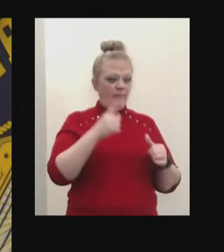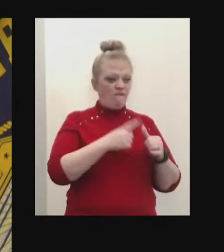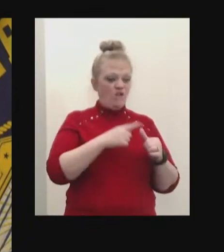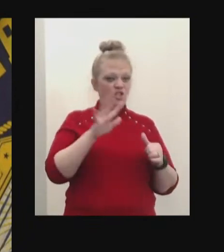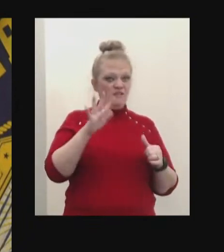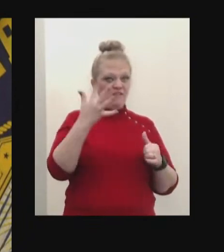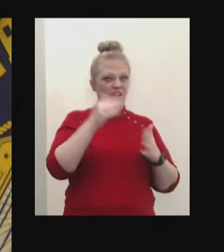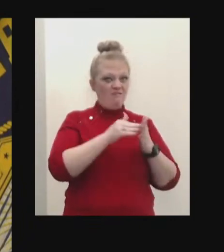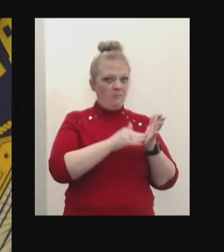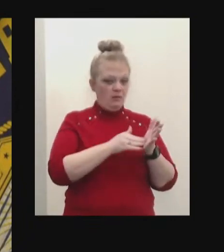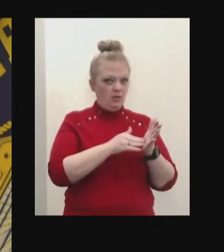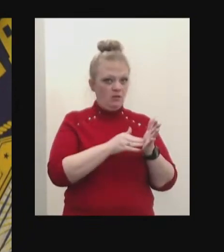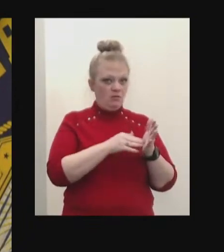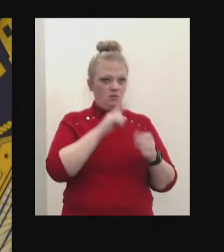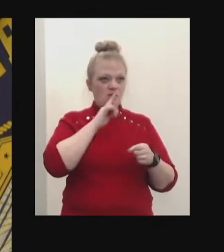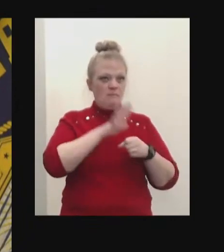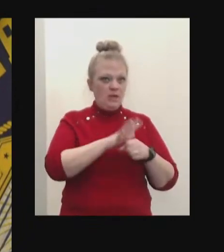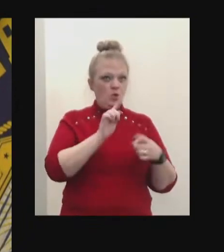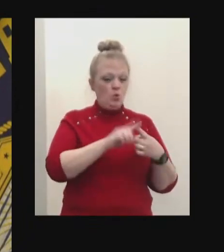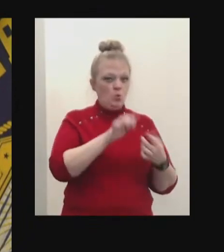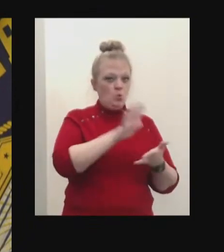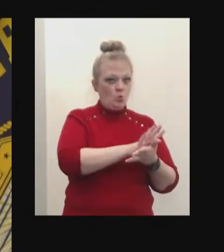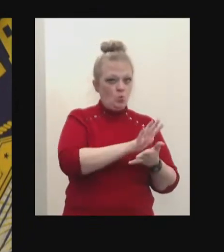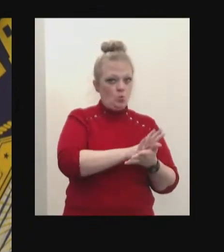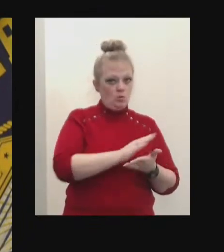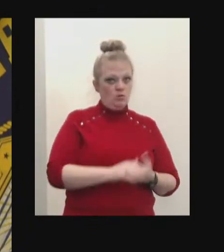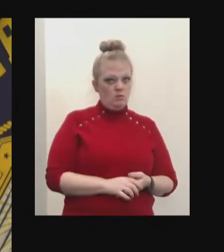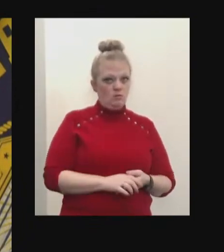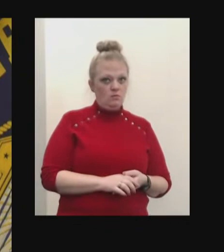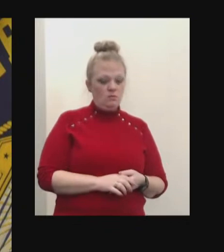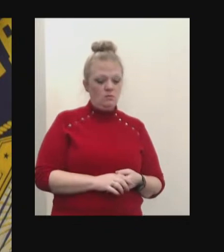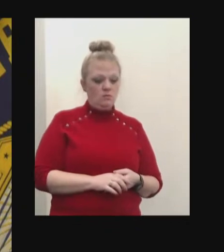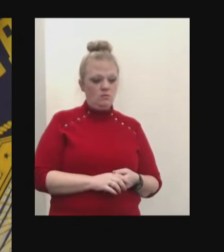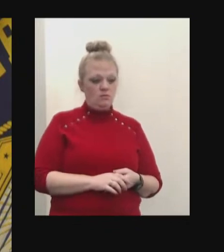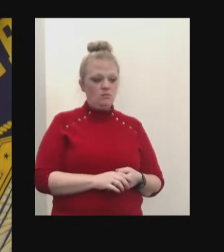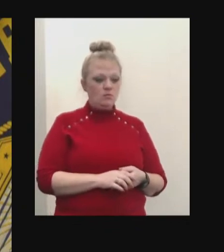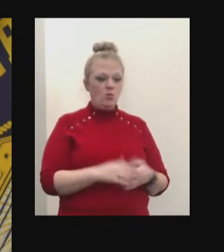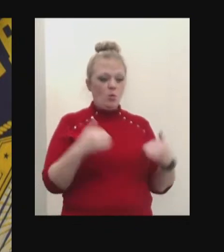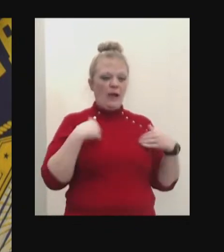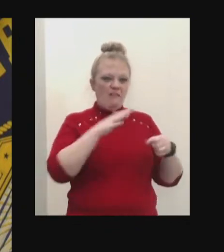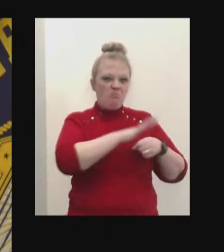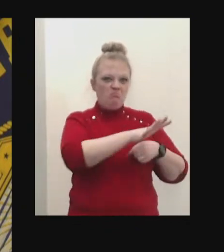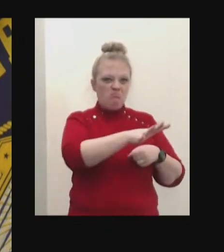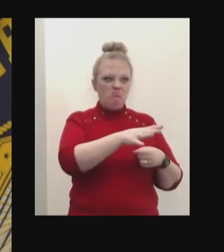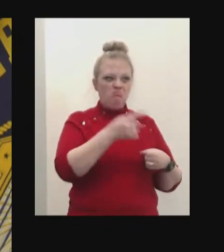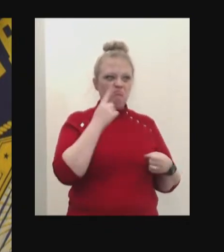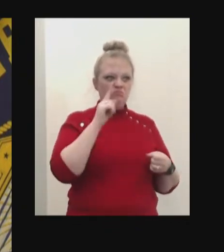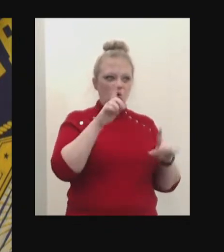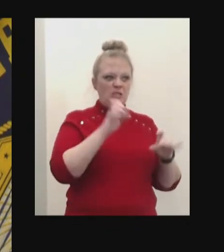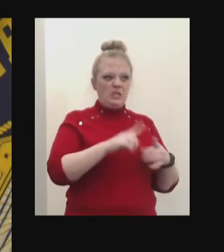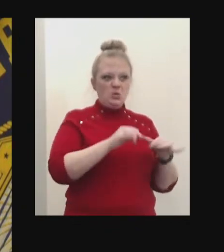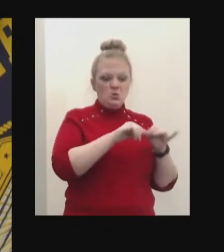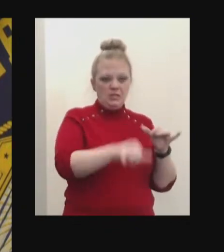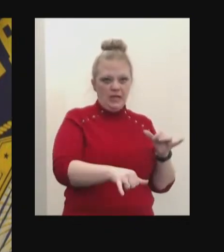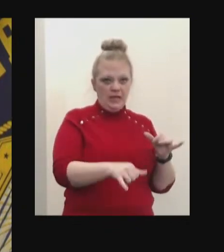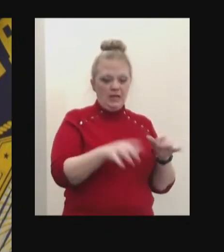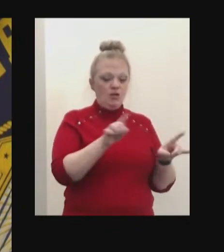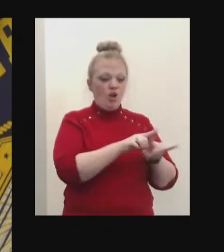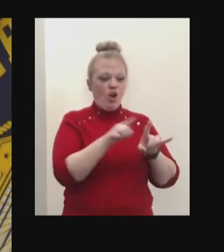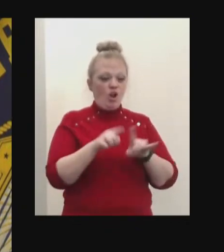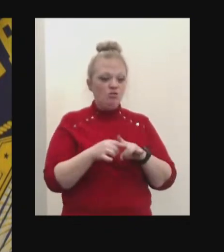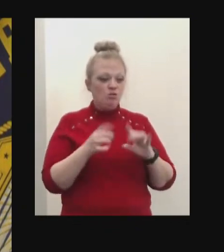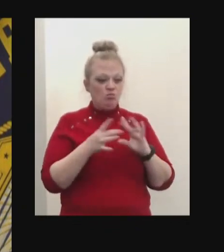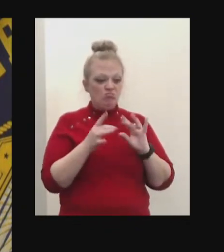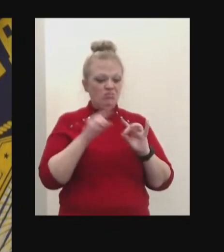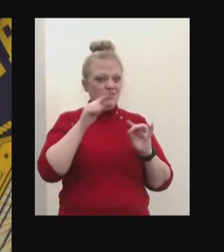dedicating half of it to schools so that there is sufficient supply for tests to stay. And she did note that this is just the beginning.